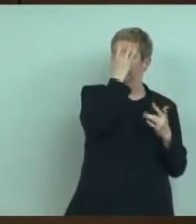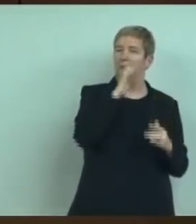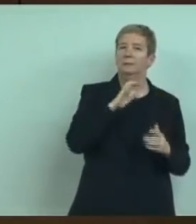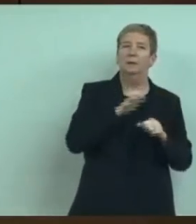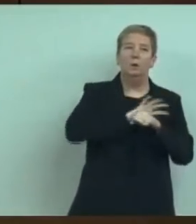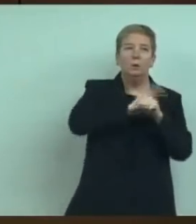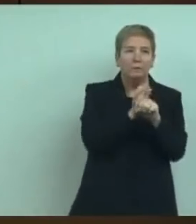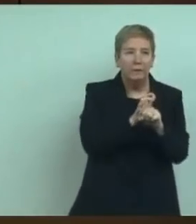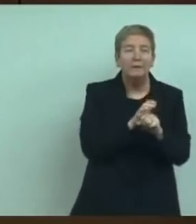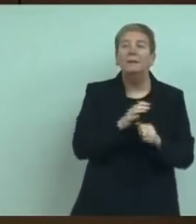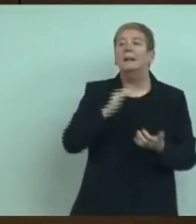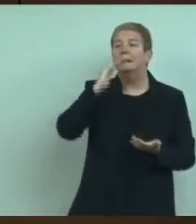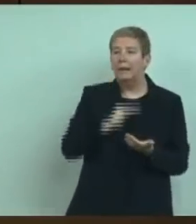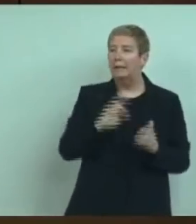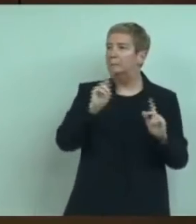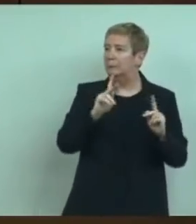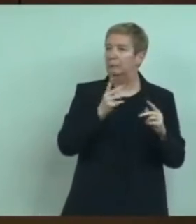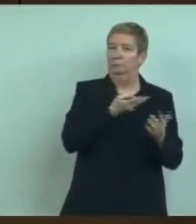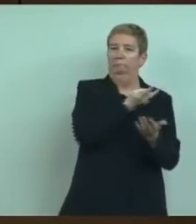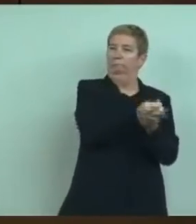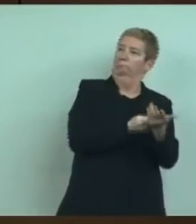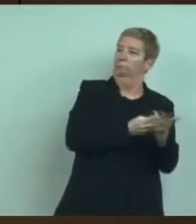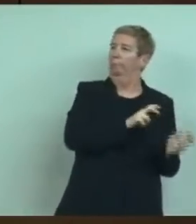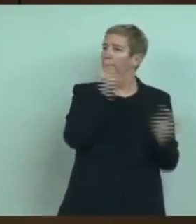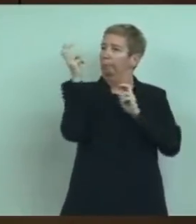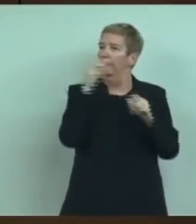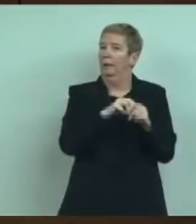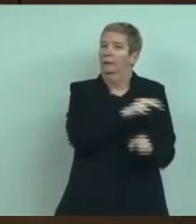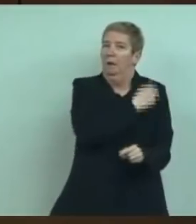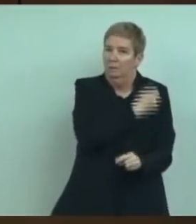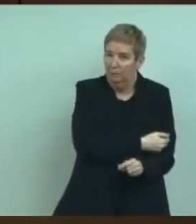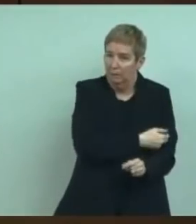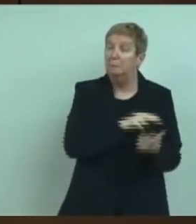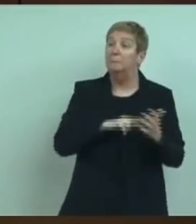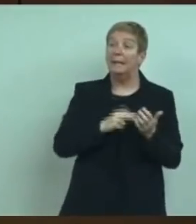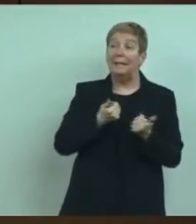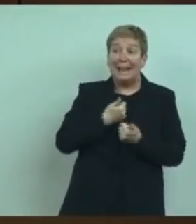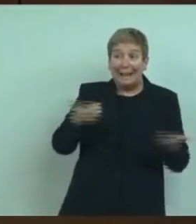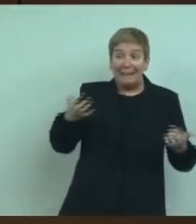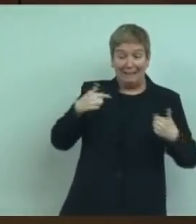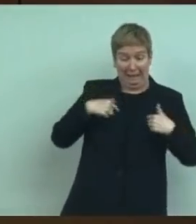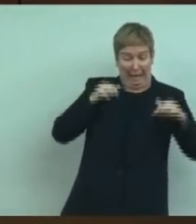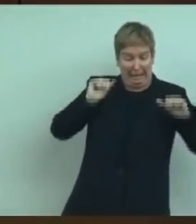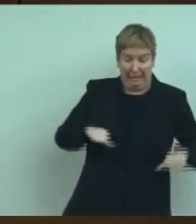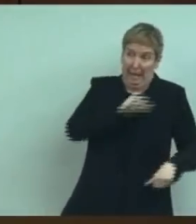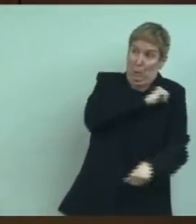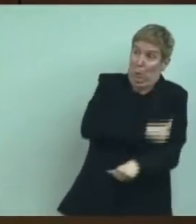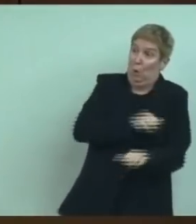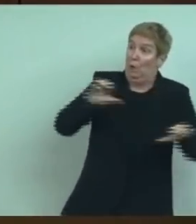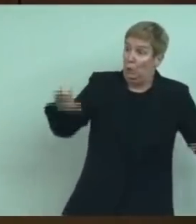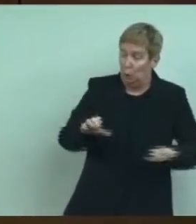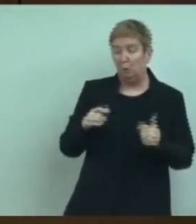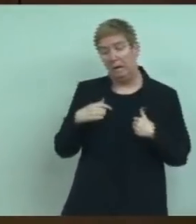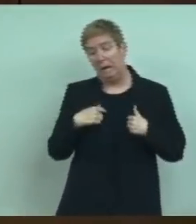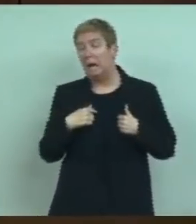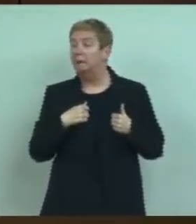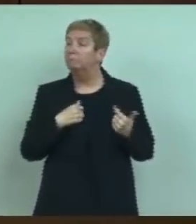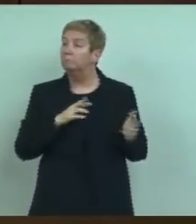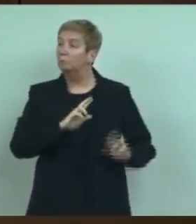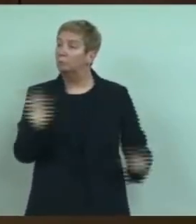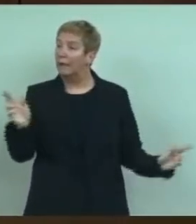the hospital. So anything that does that is on the table. People are asking us why we don't have an